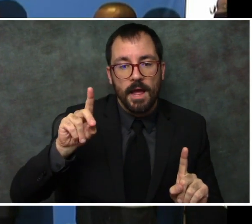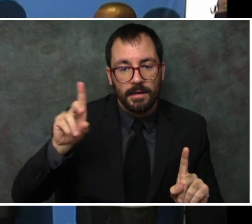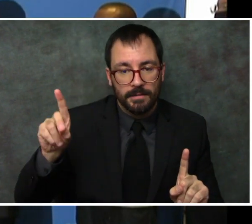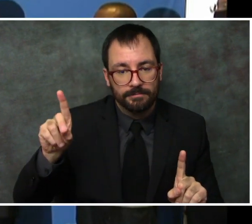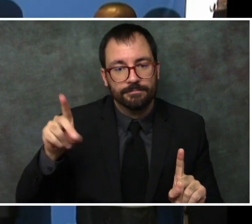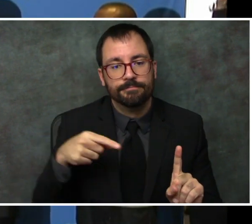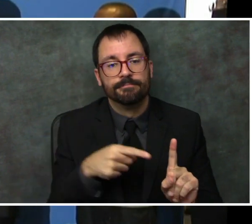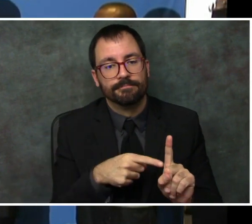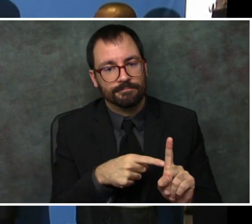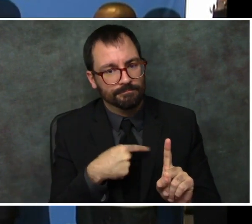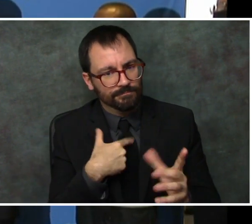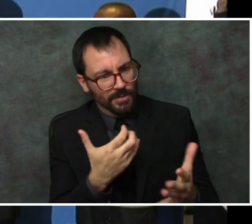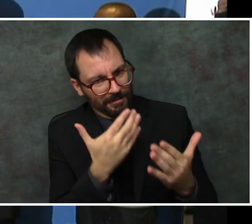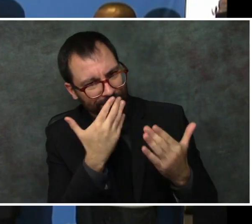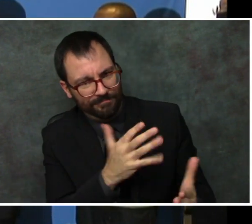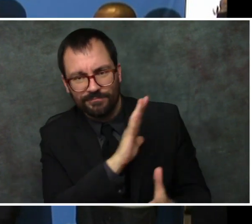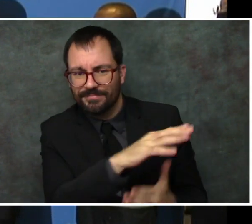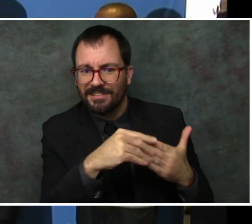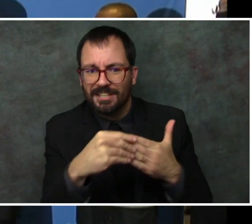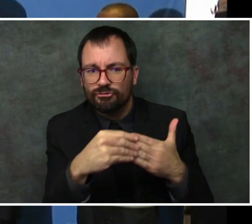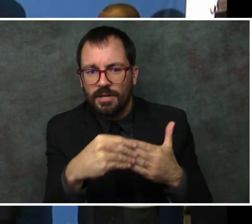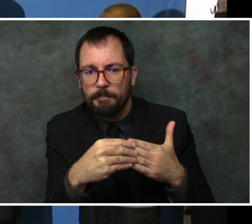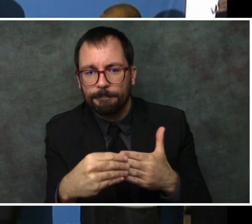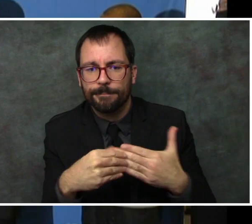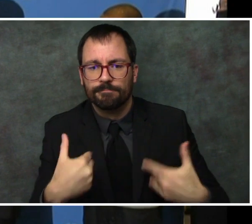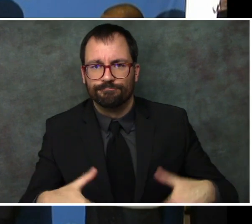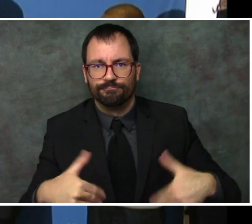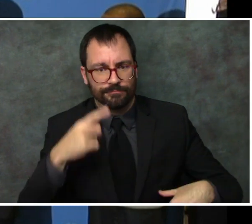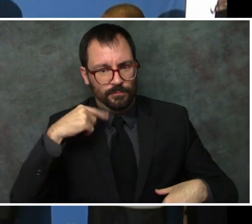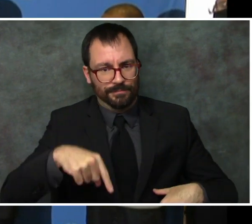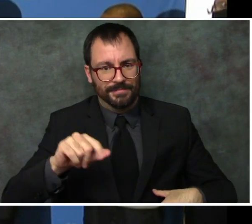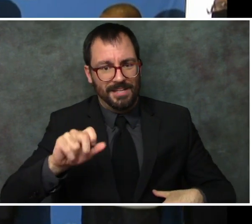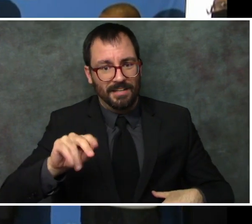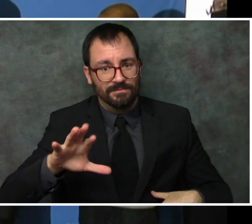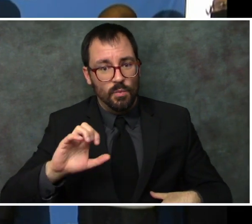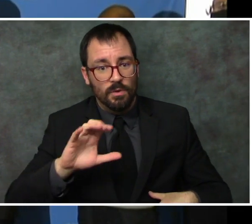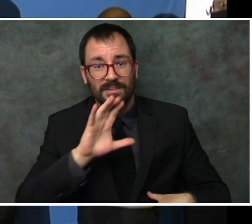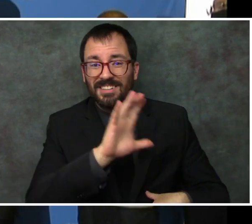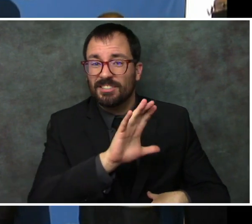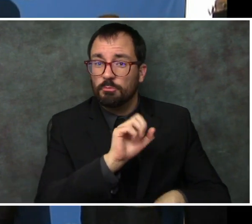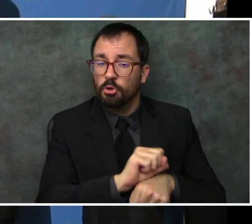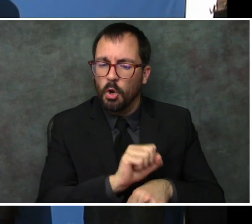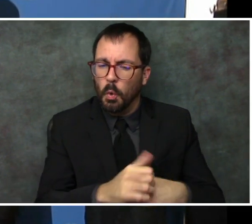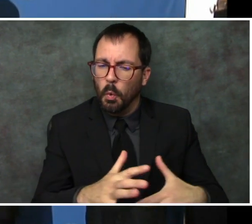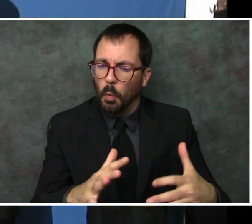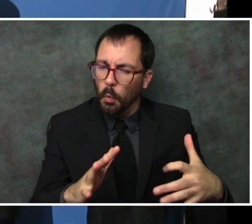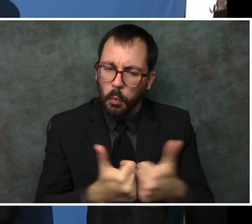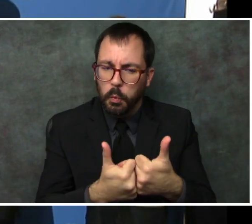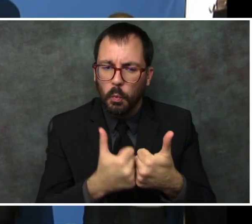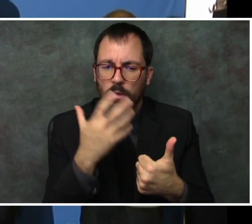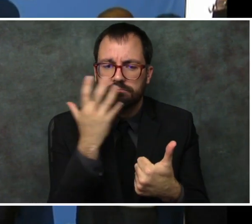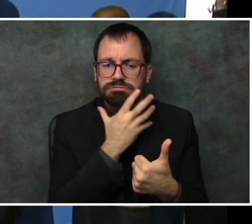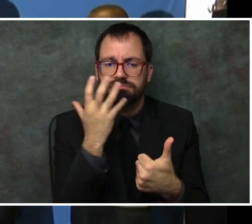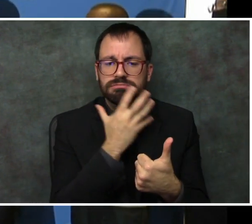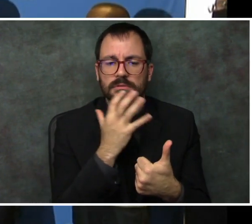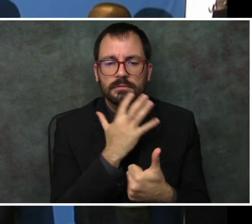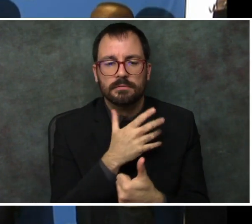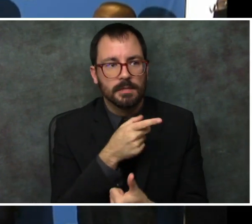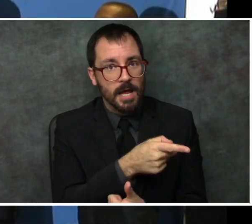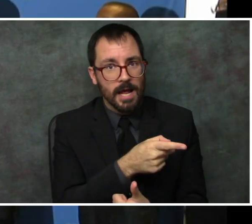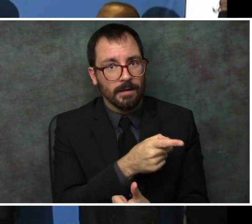Budd, so I have the opportunity to thank him for his leadership on this task force. This work was